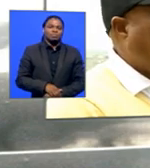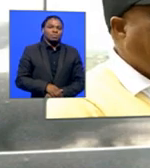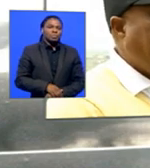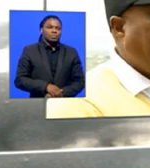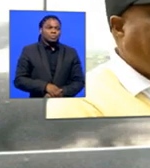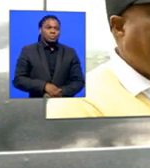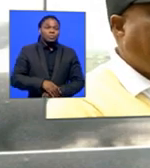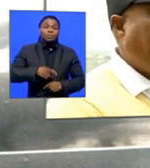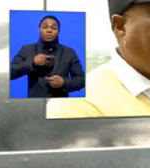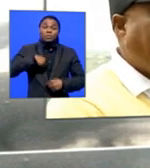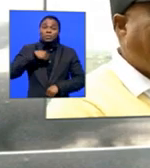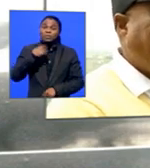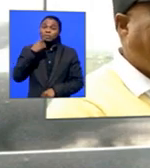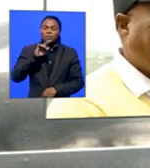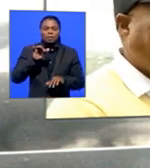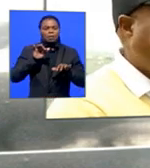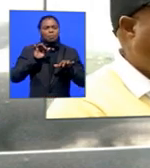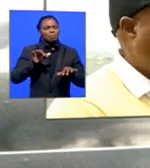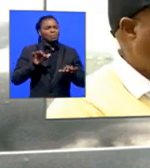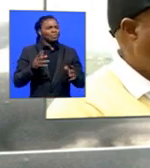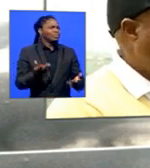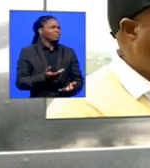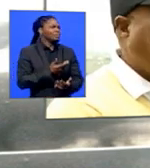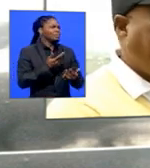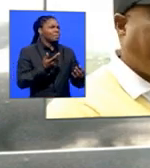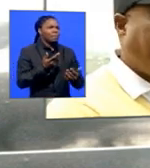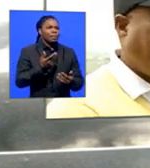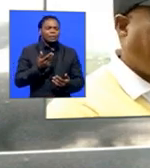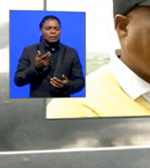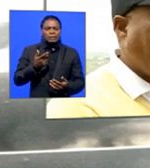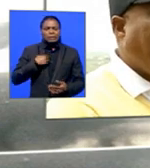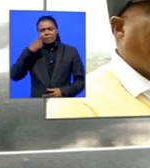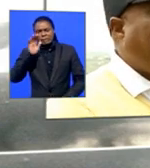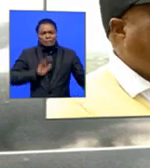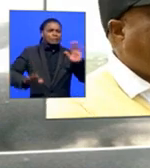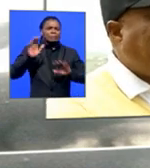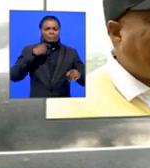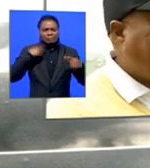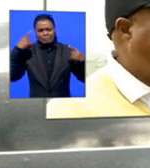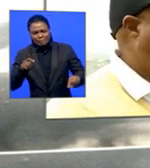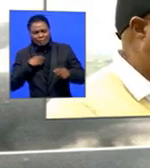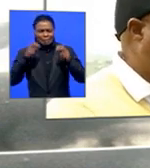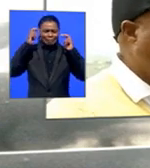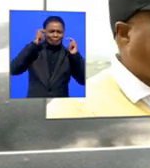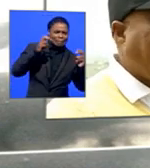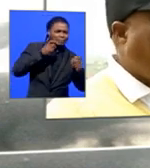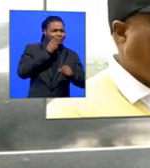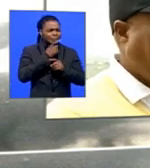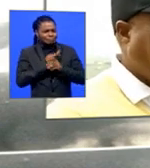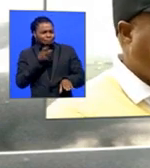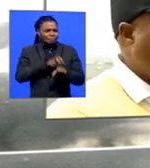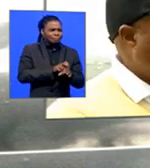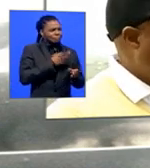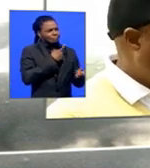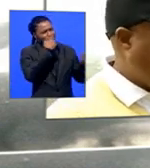And we are saying that people should not necessarily inconvenience themselves by hiring buses and taxis and to